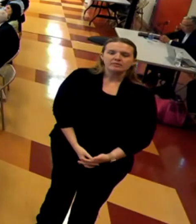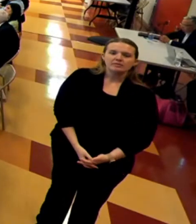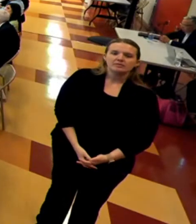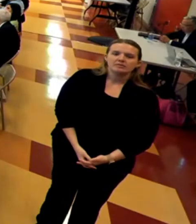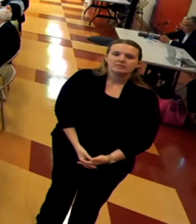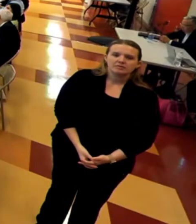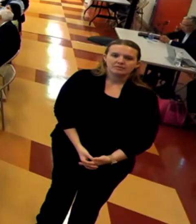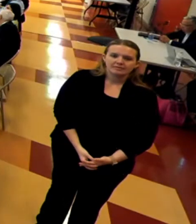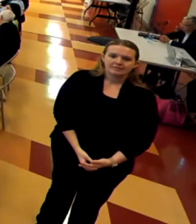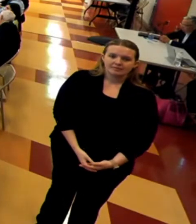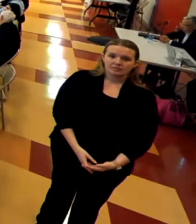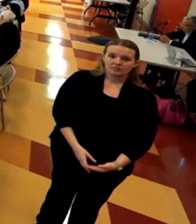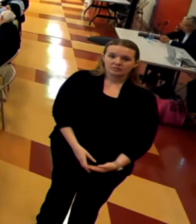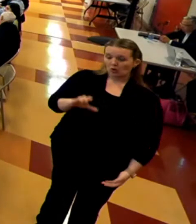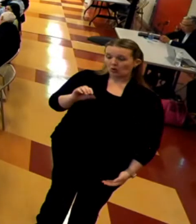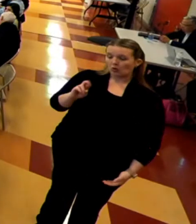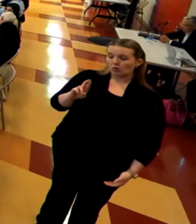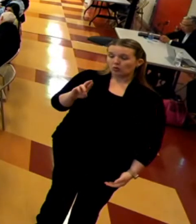Mr. Cormans?